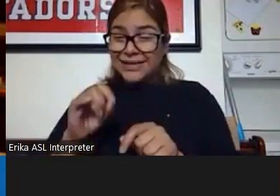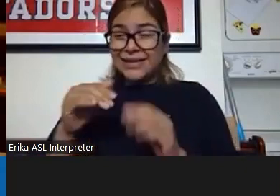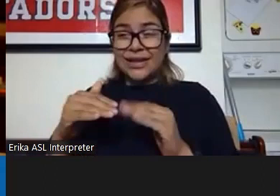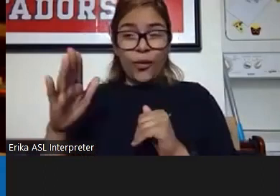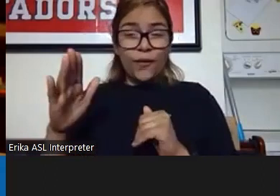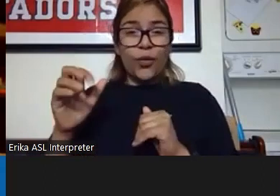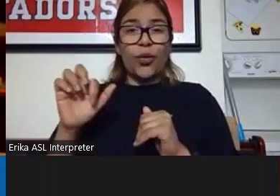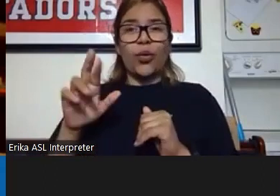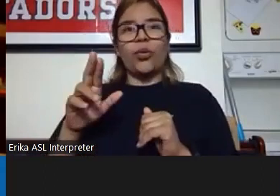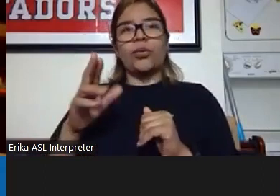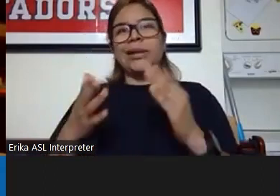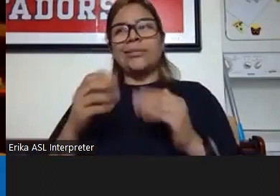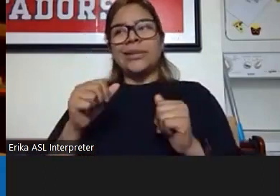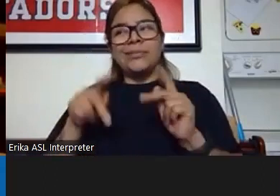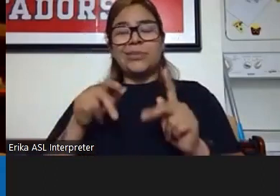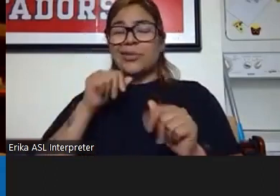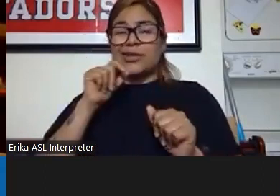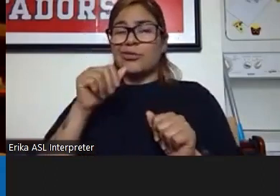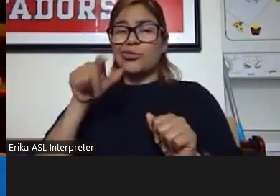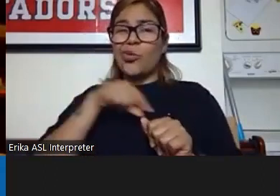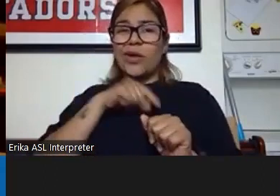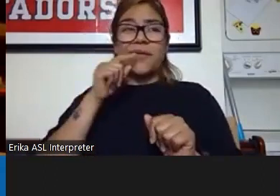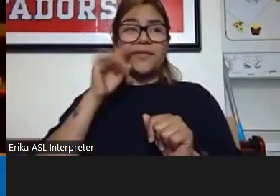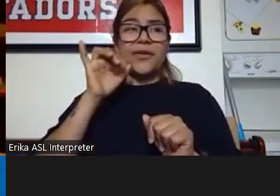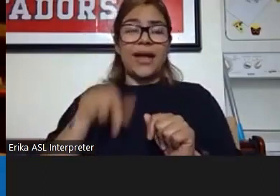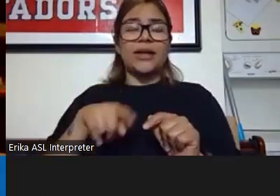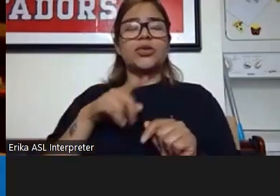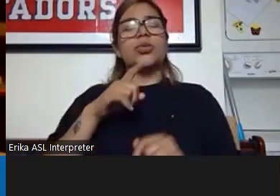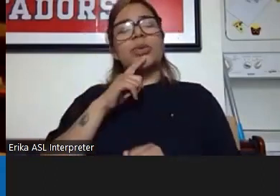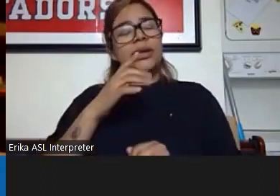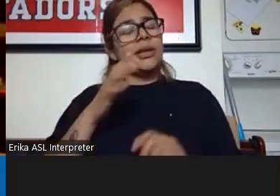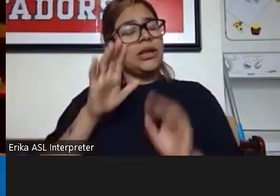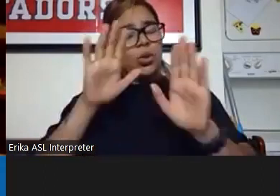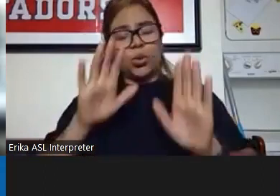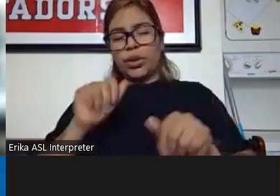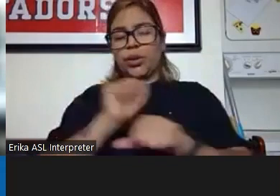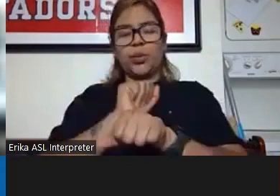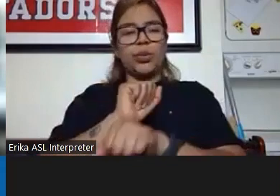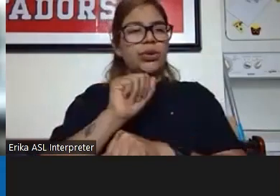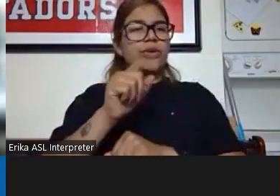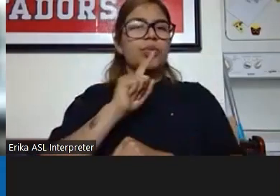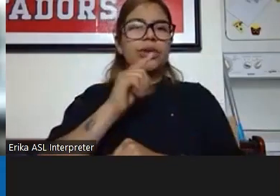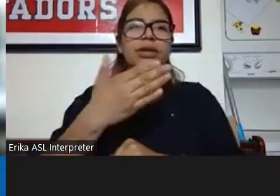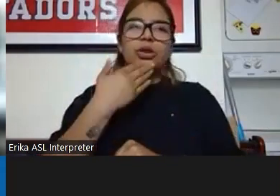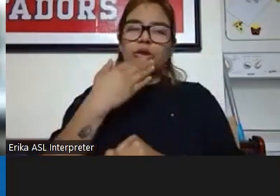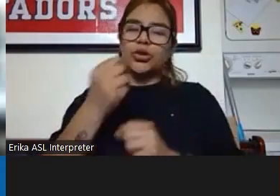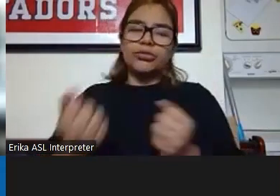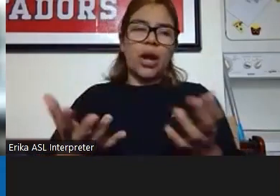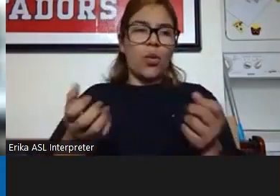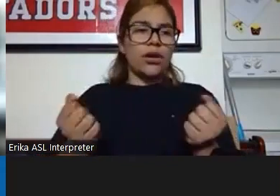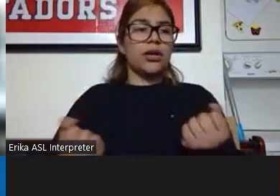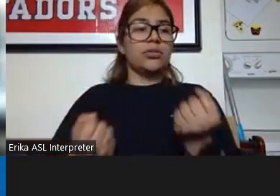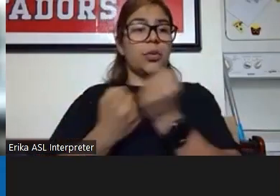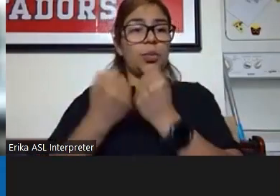not qualify for Medi-Cal. So you're doing great work. I just want to do everything I can to support whatever you're doing with this, because